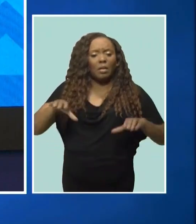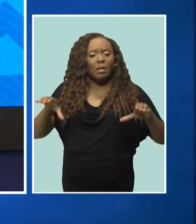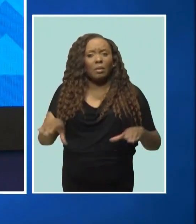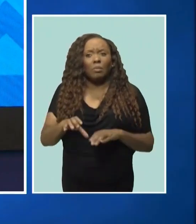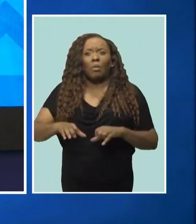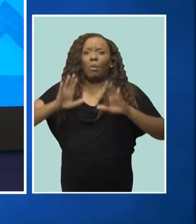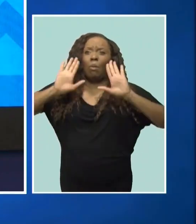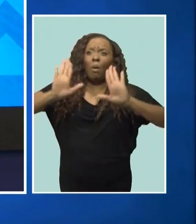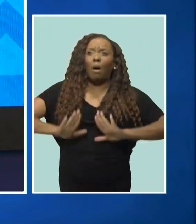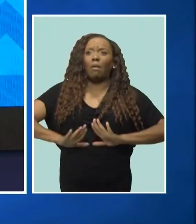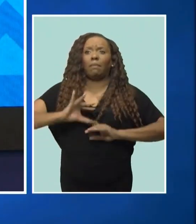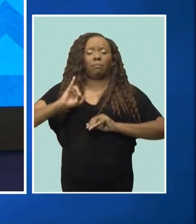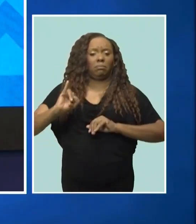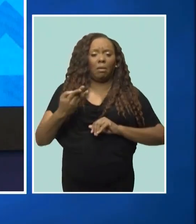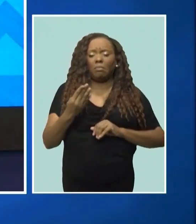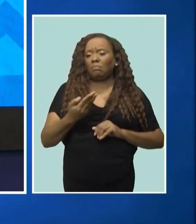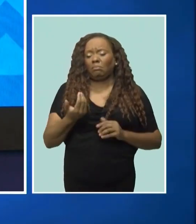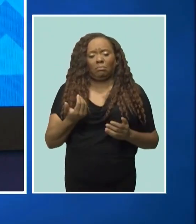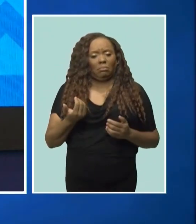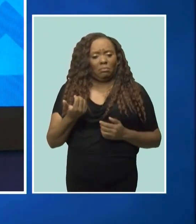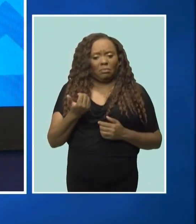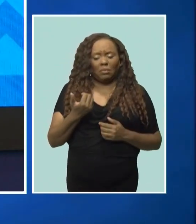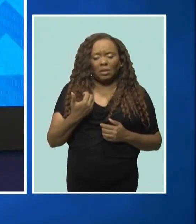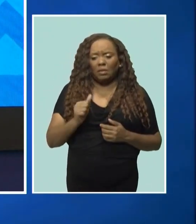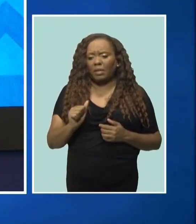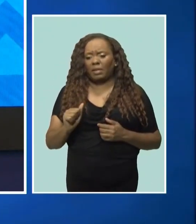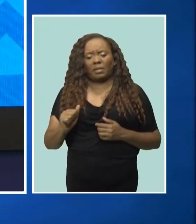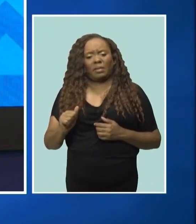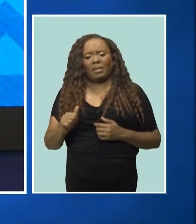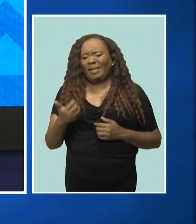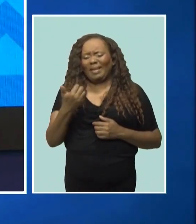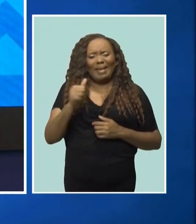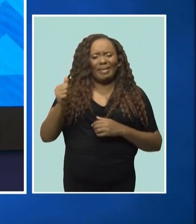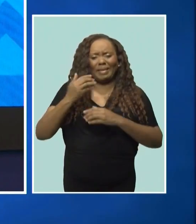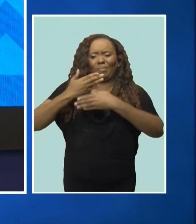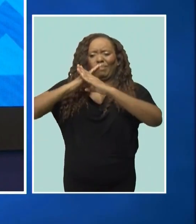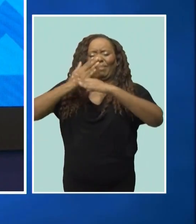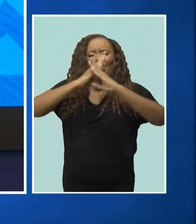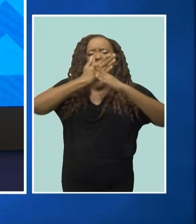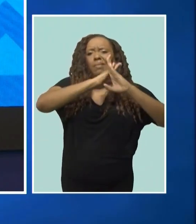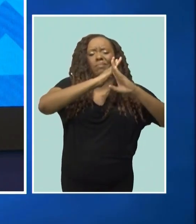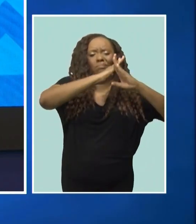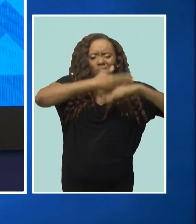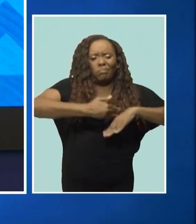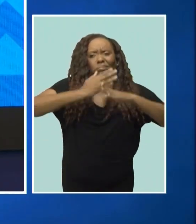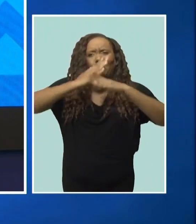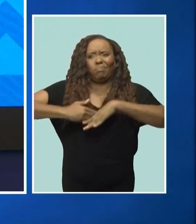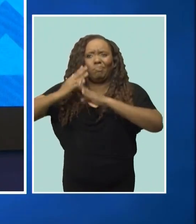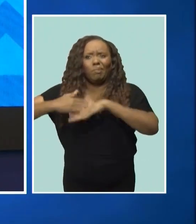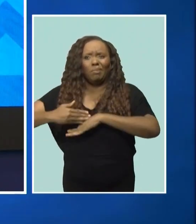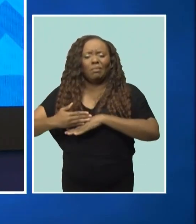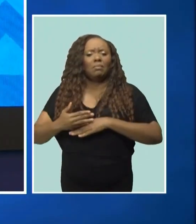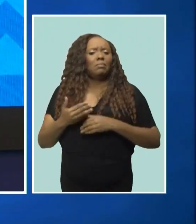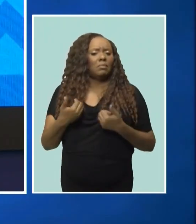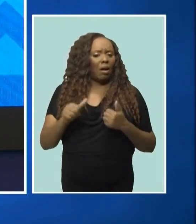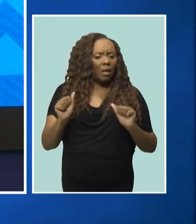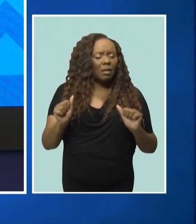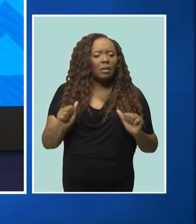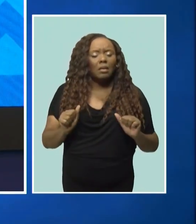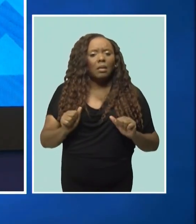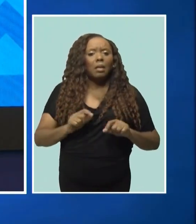in trying to take away the restriction and face the challenge. But you can see how climate